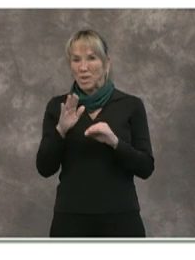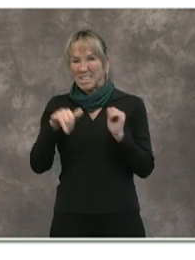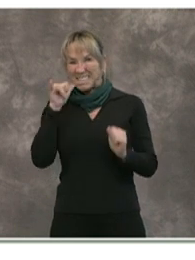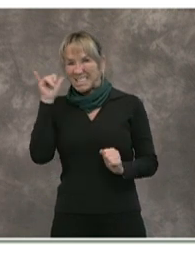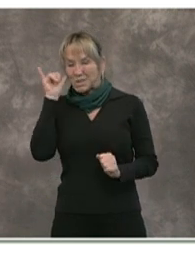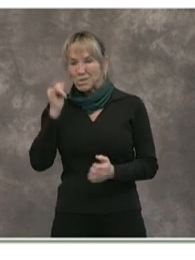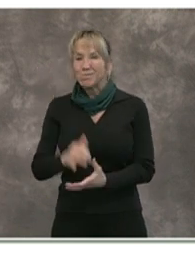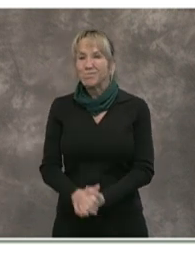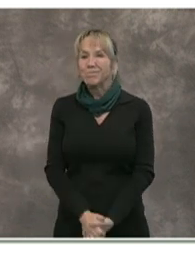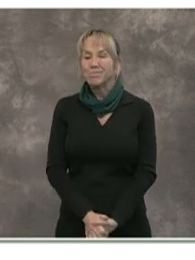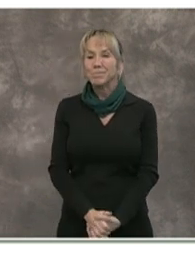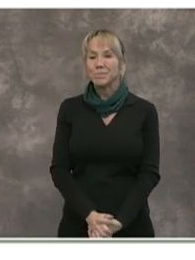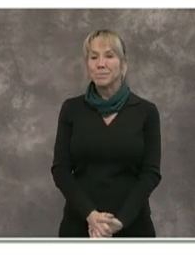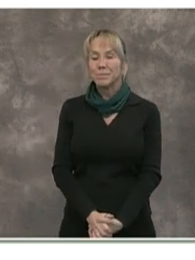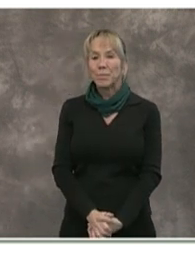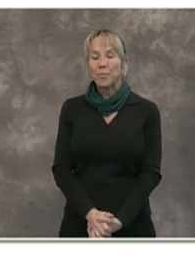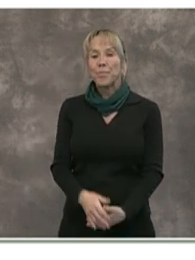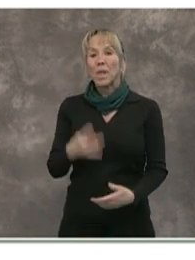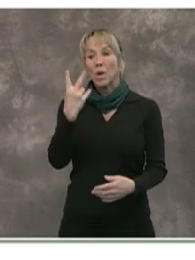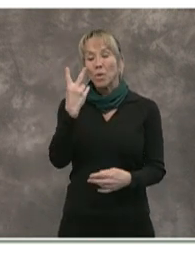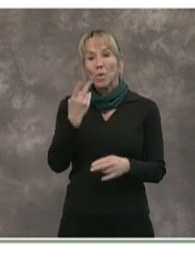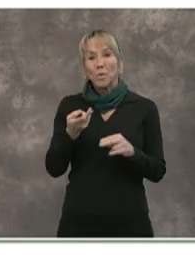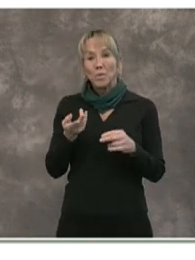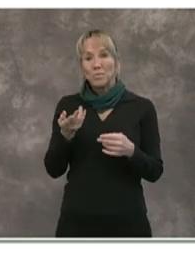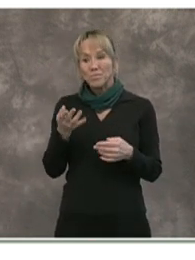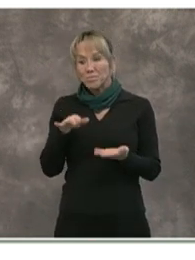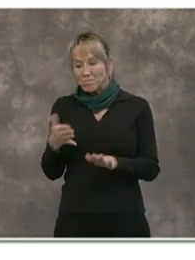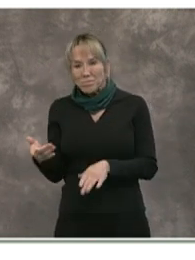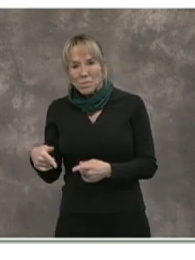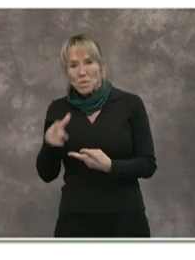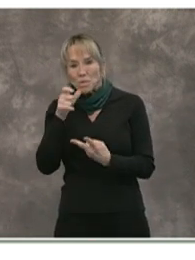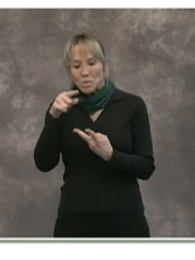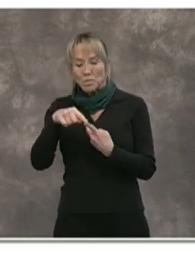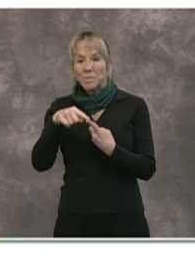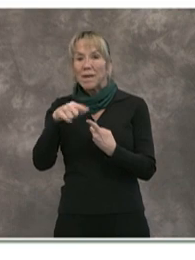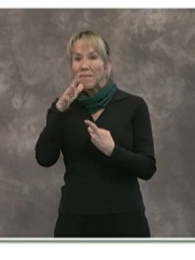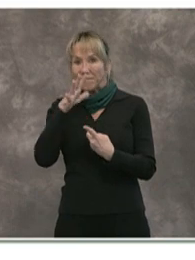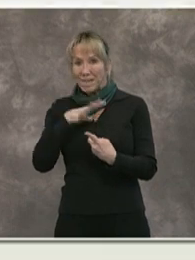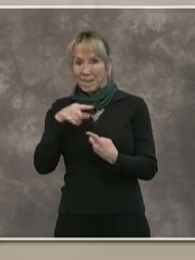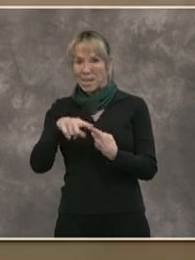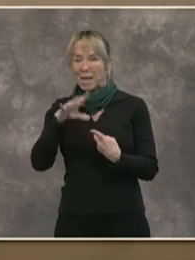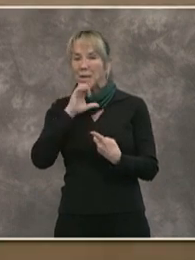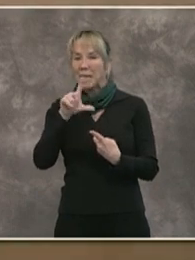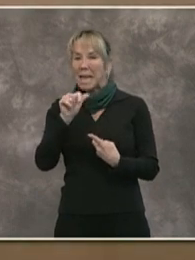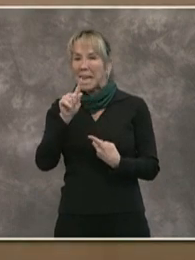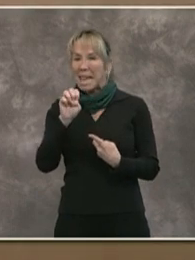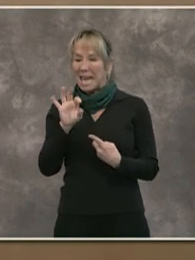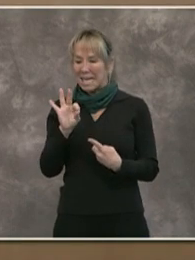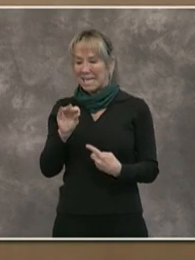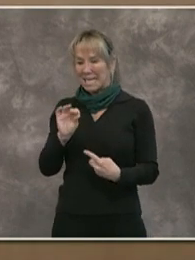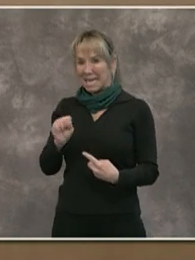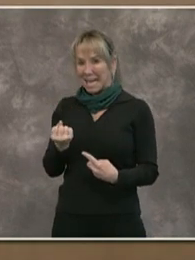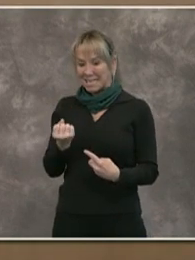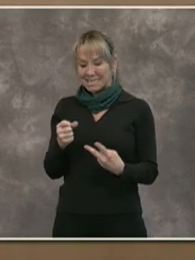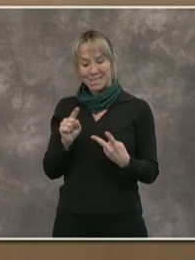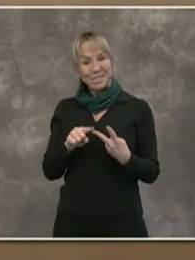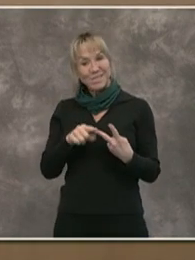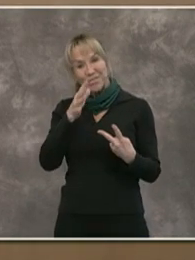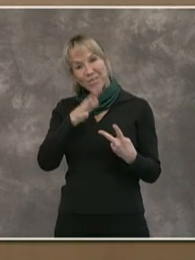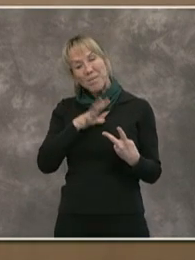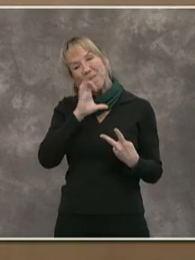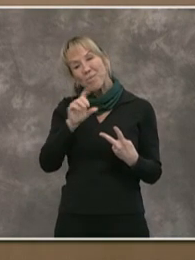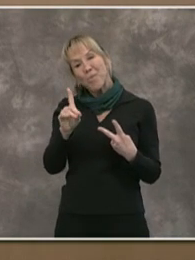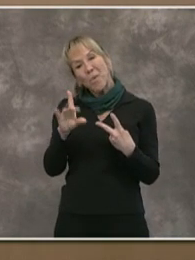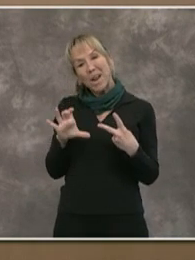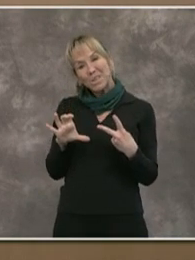yesterday. The 2 additional deaths include a female in her late 90s and a female who was 100 years of